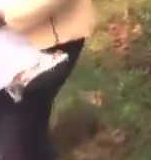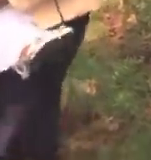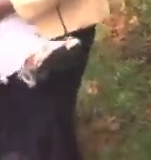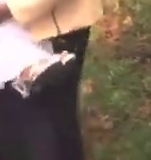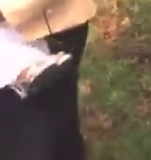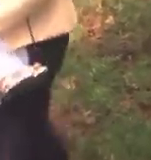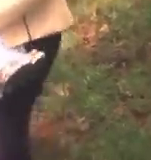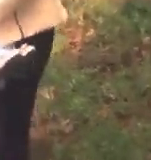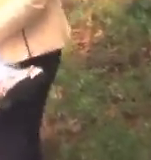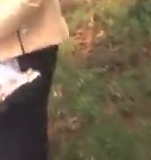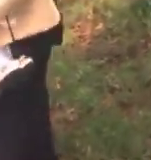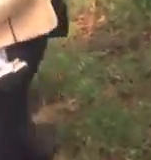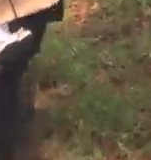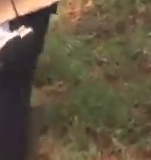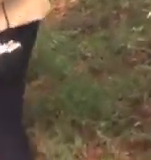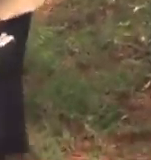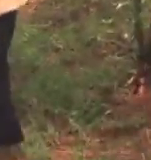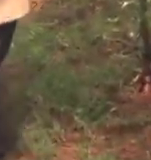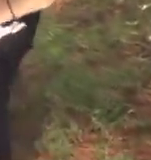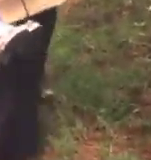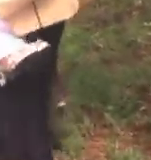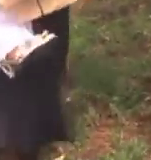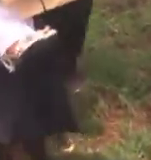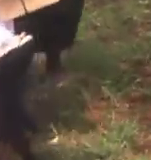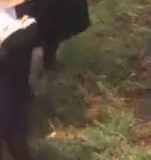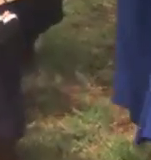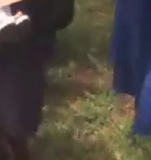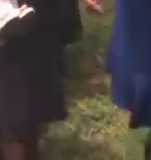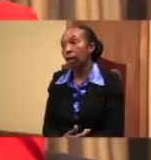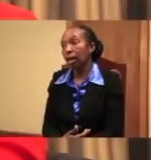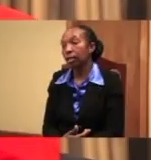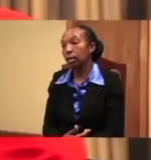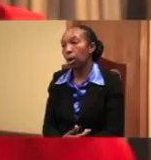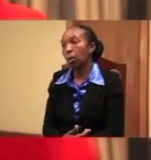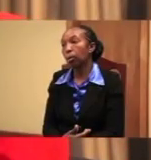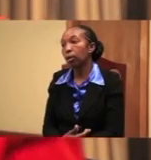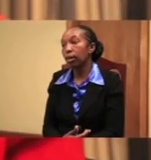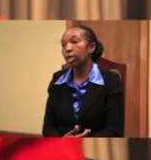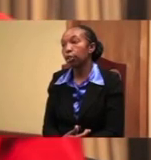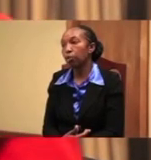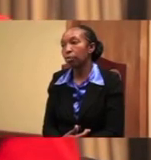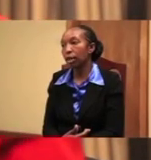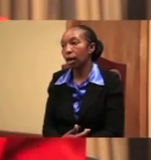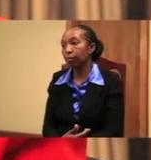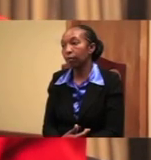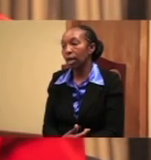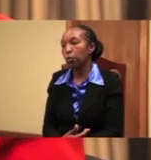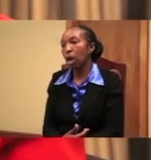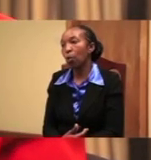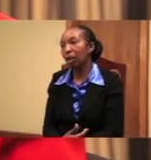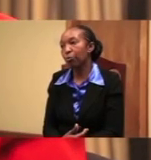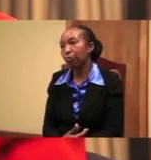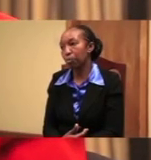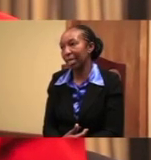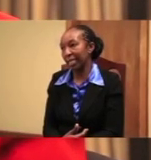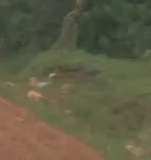And also for my parents, my father and my dad, they have accepted me as their own. They show me love. We